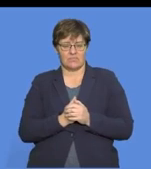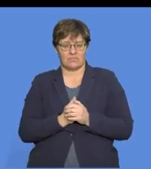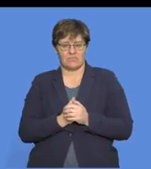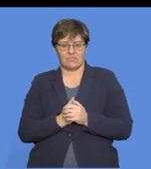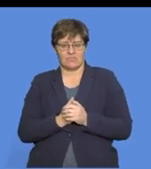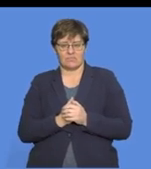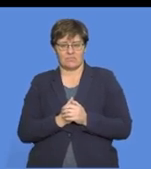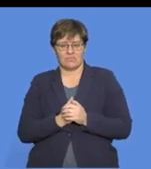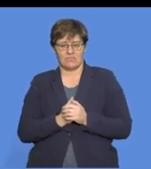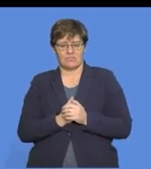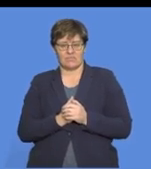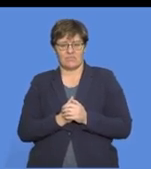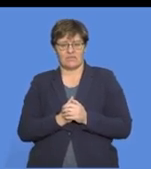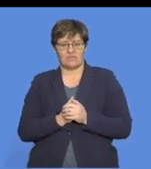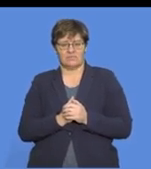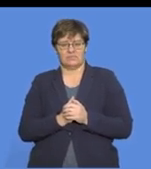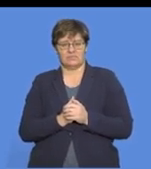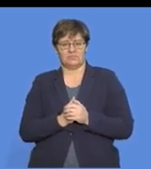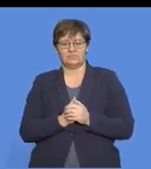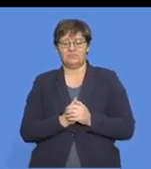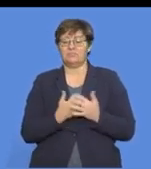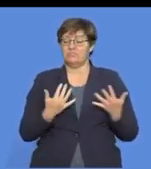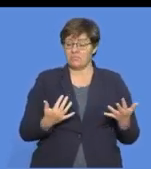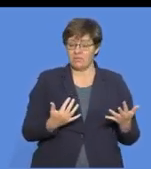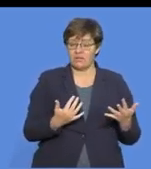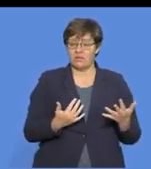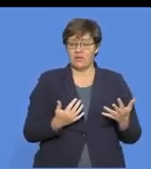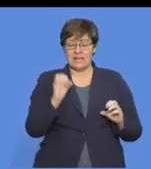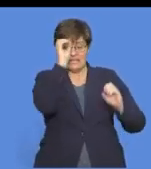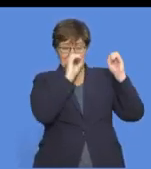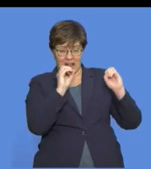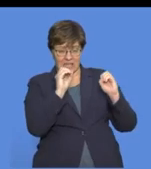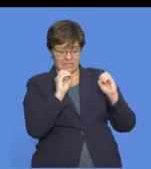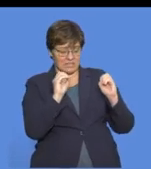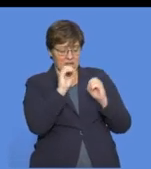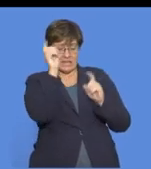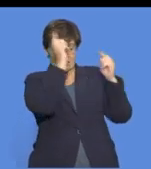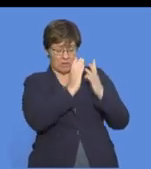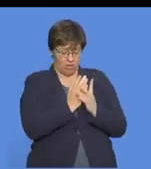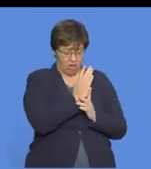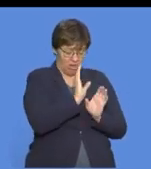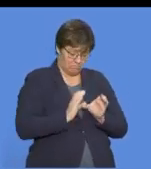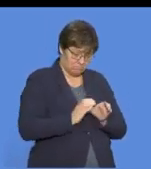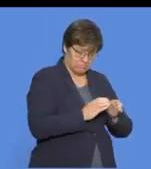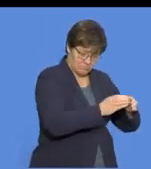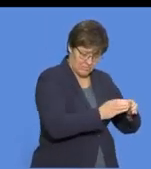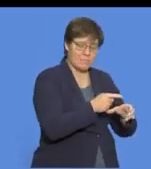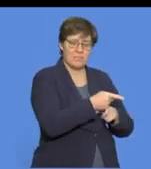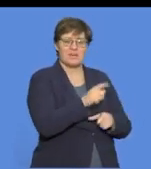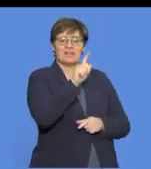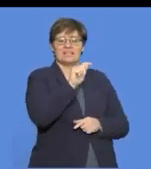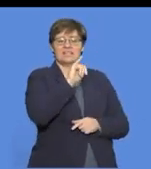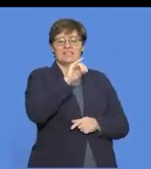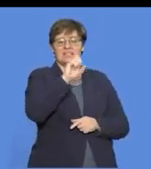out a particular function. And when a whole lot of cells become specialized to carry out